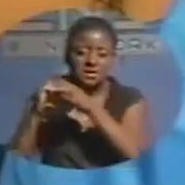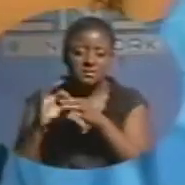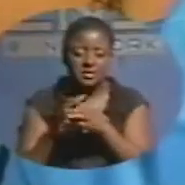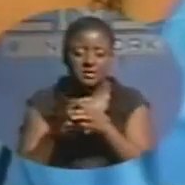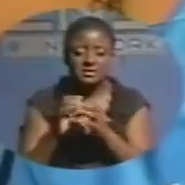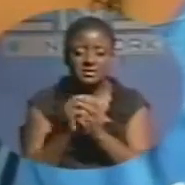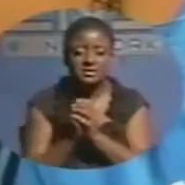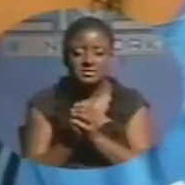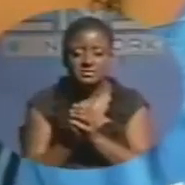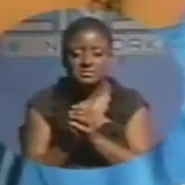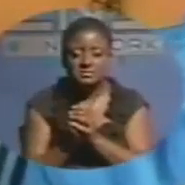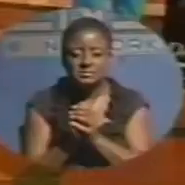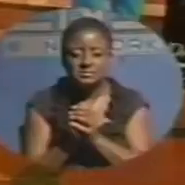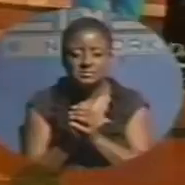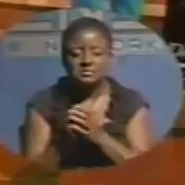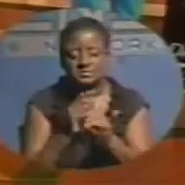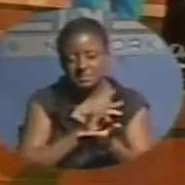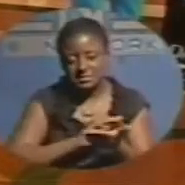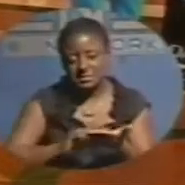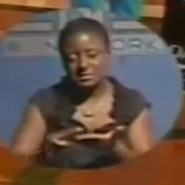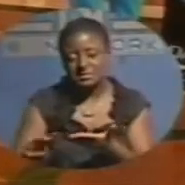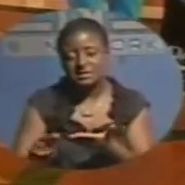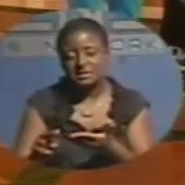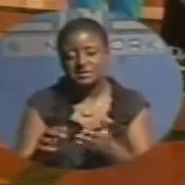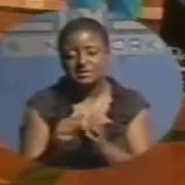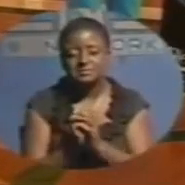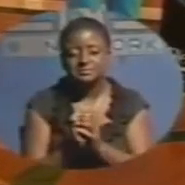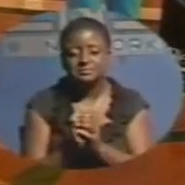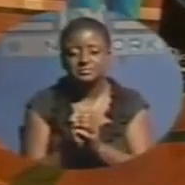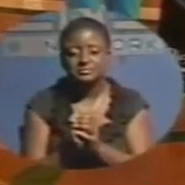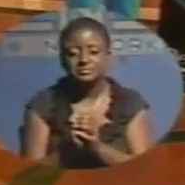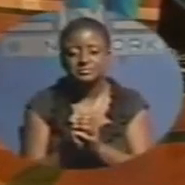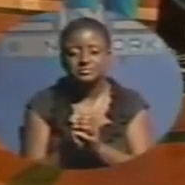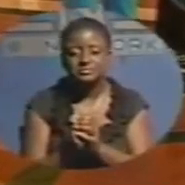to meet him. Yeah, you know, it was pretty nice. For ZNS Total Sports, I'm Charles Fisher.